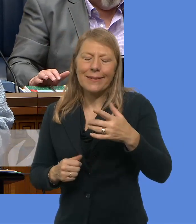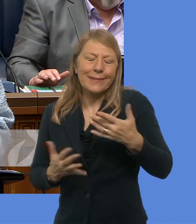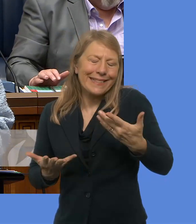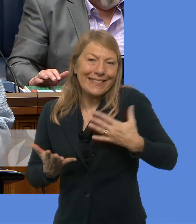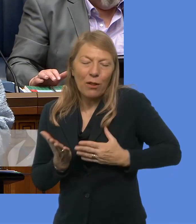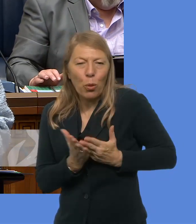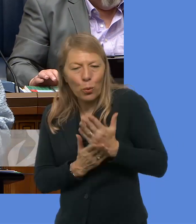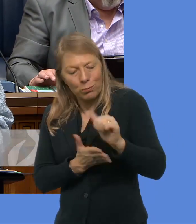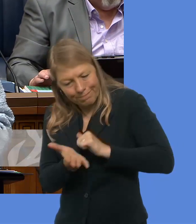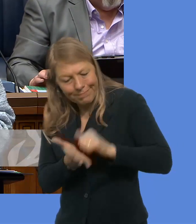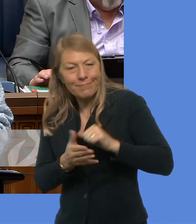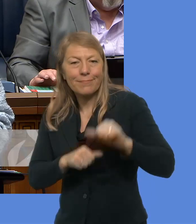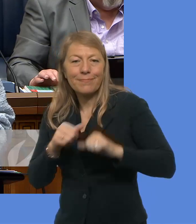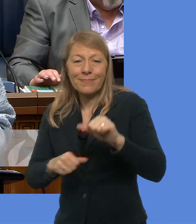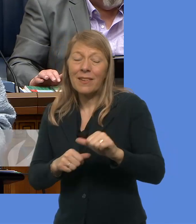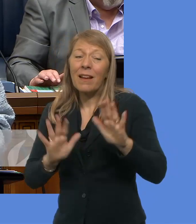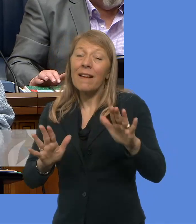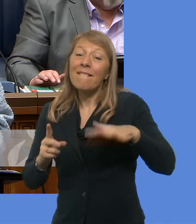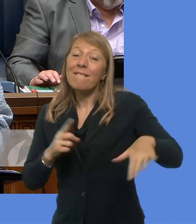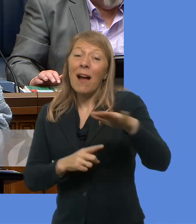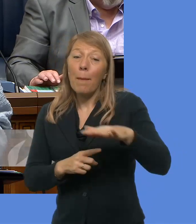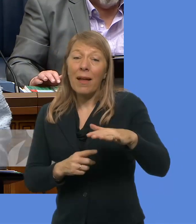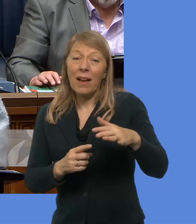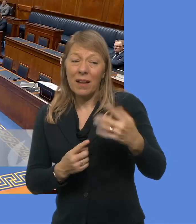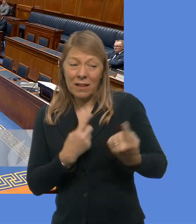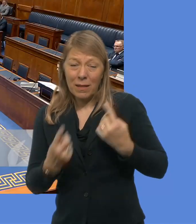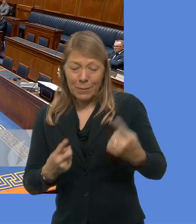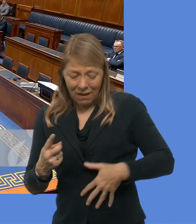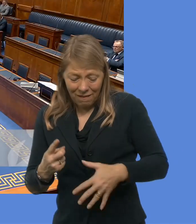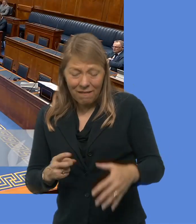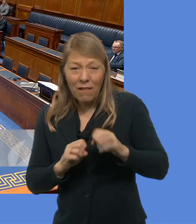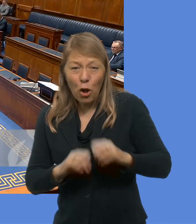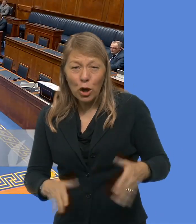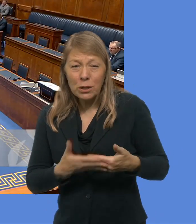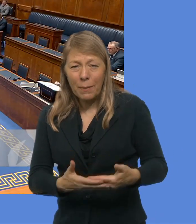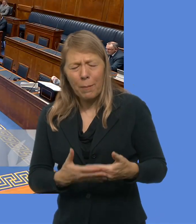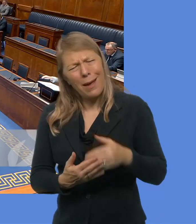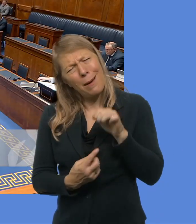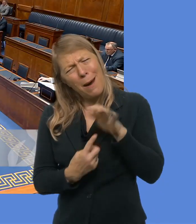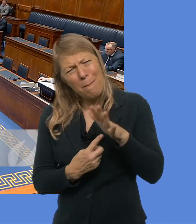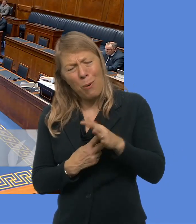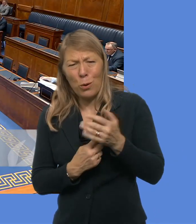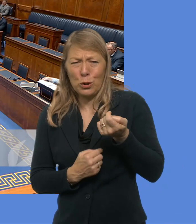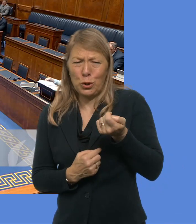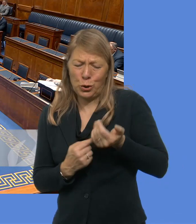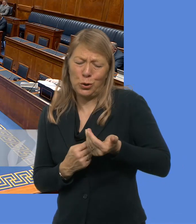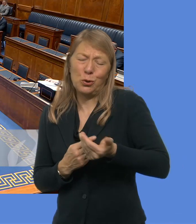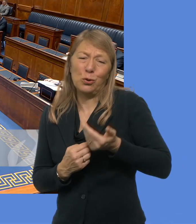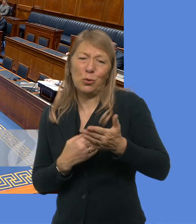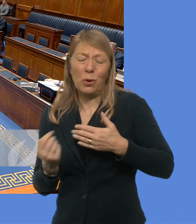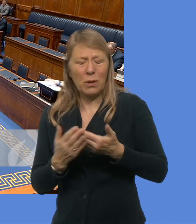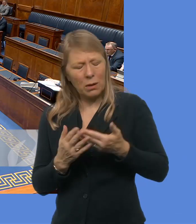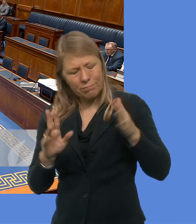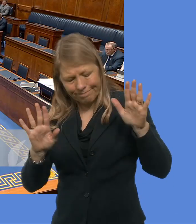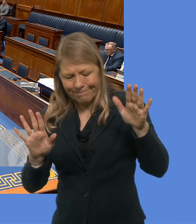give bereaved families the opportunity to have that loss recognised. Call Liz Kimmins. And I